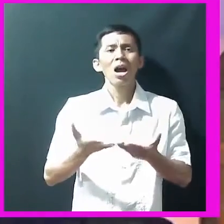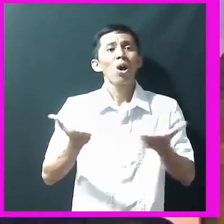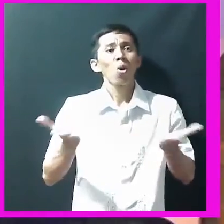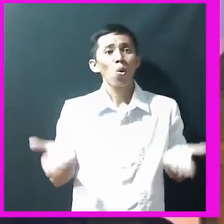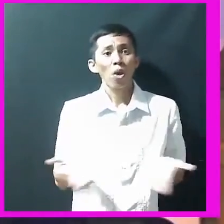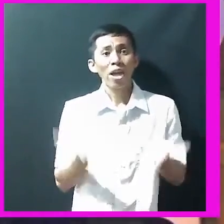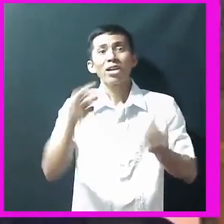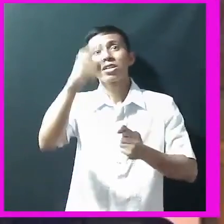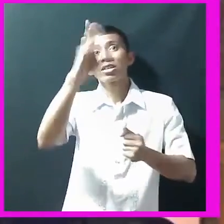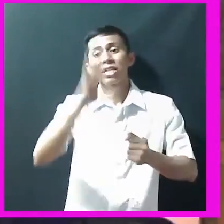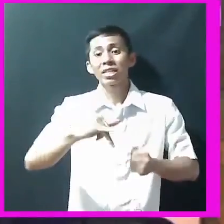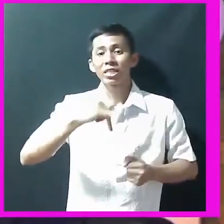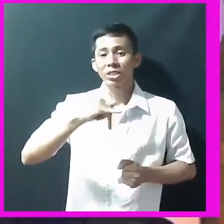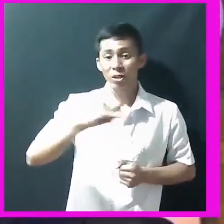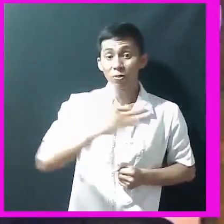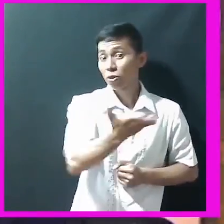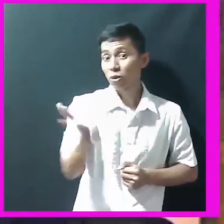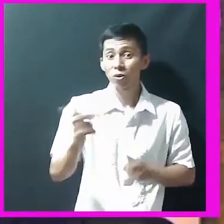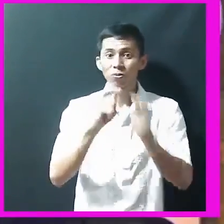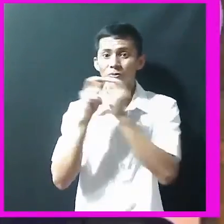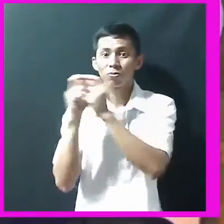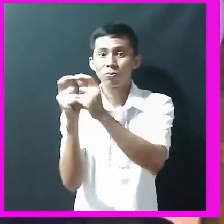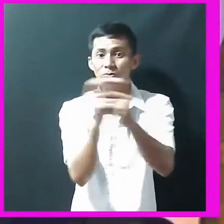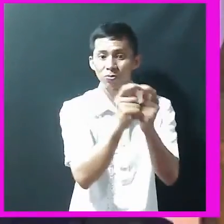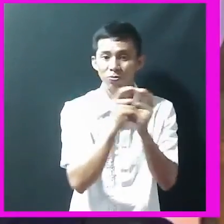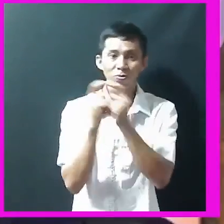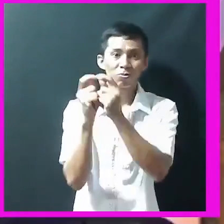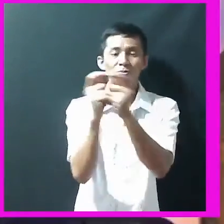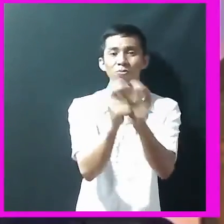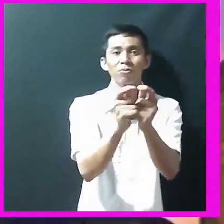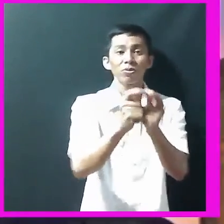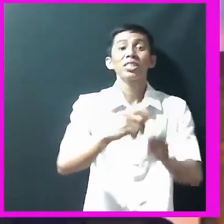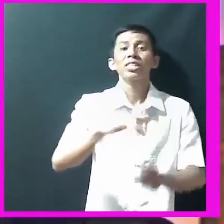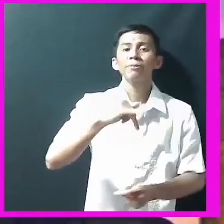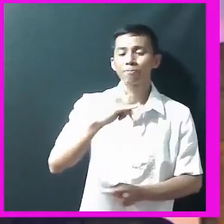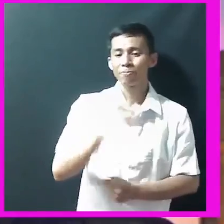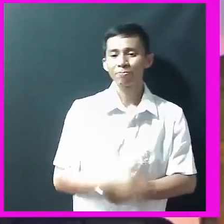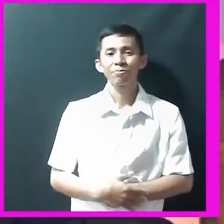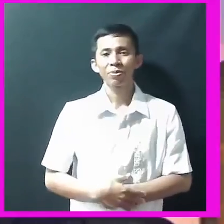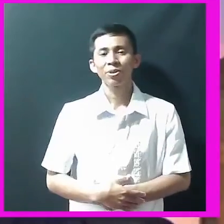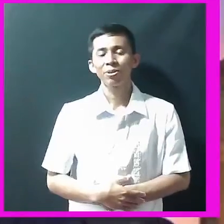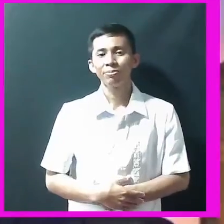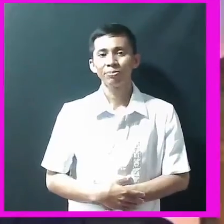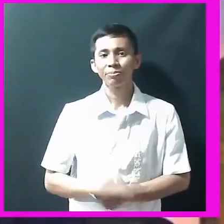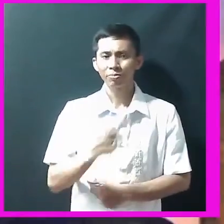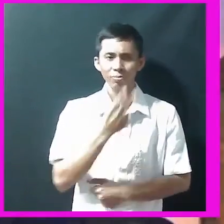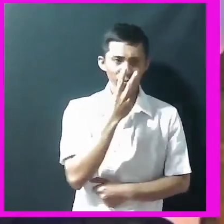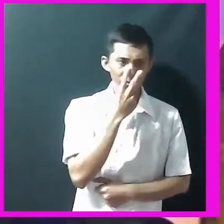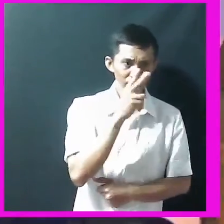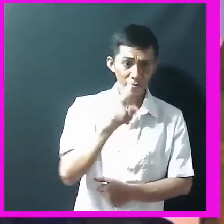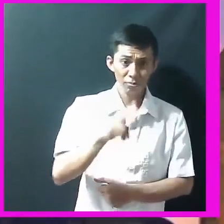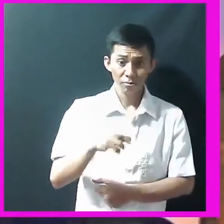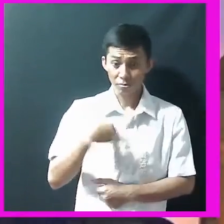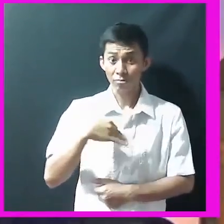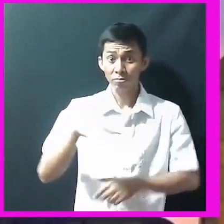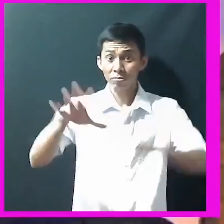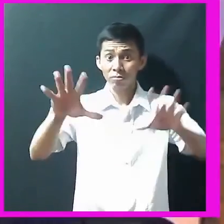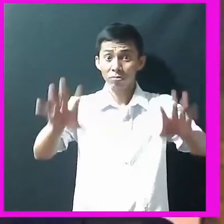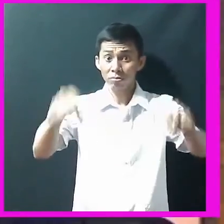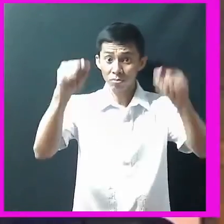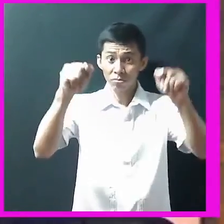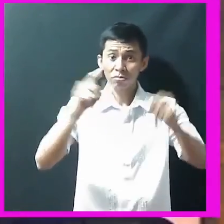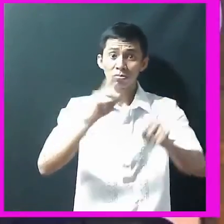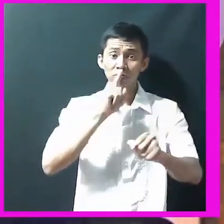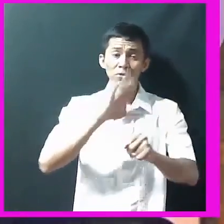I am, there ye may be also. You see, the rapture is a